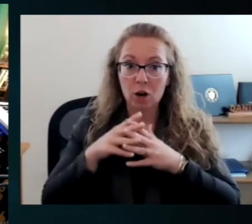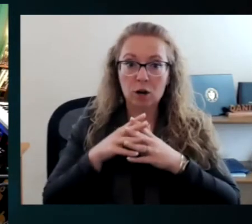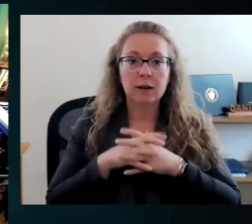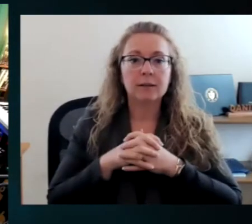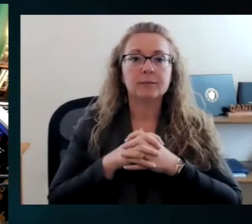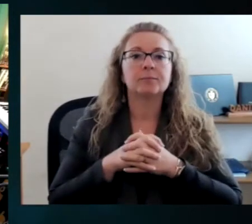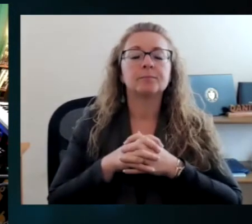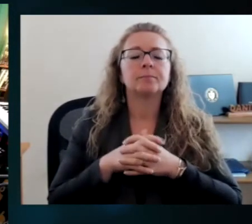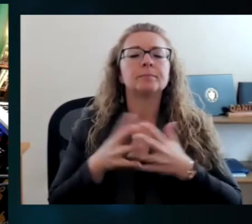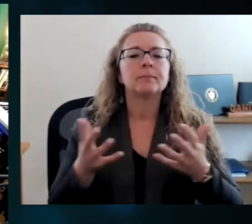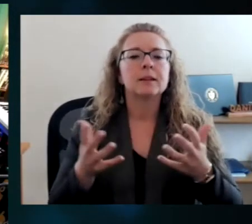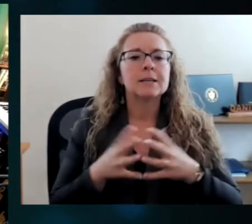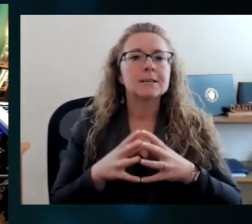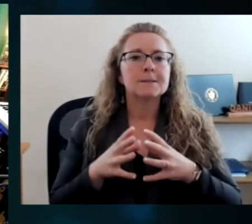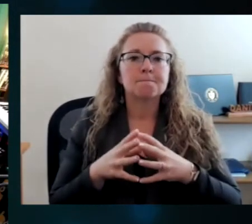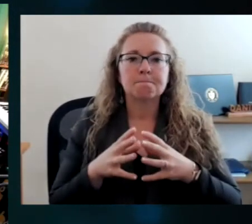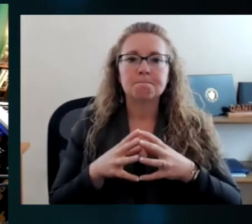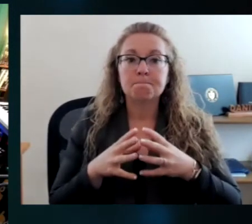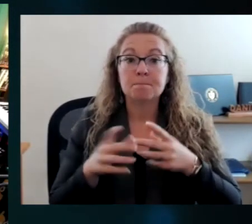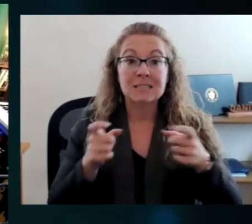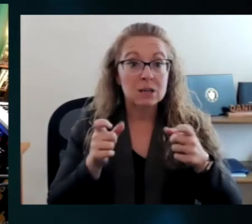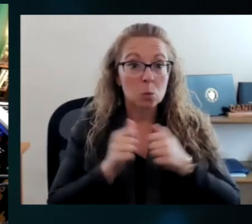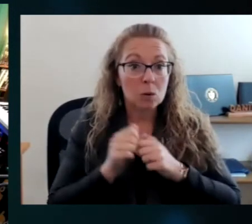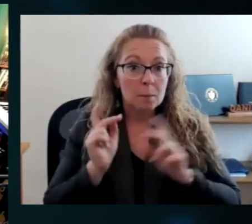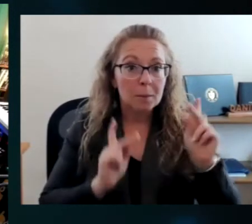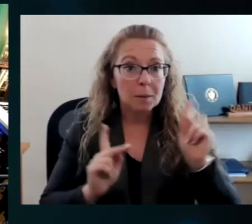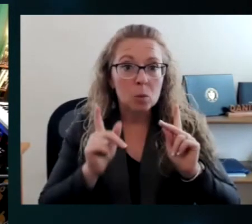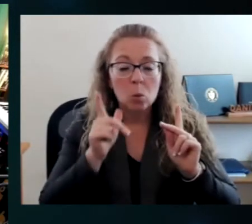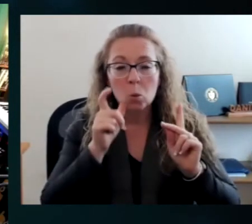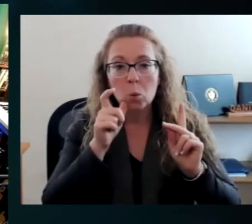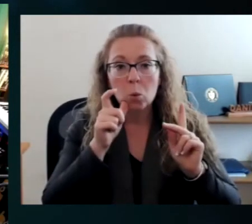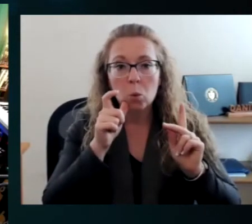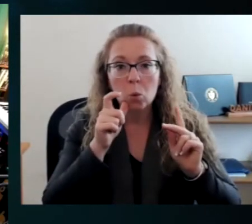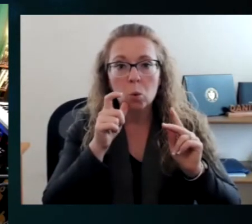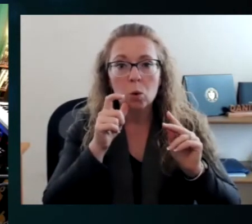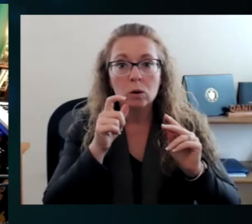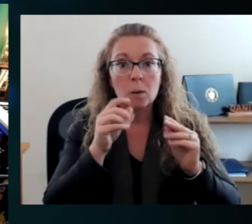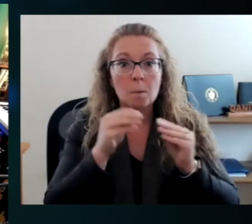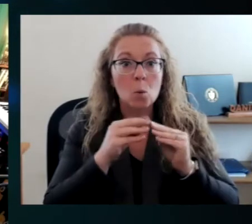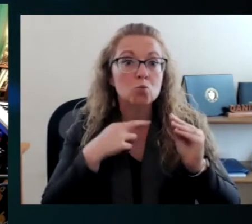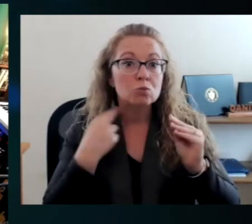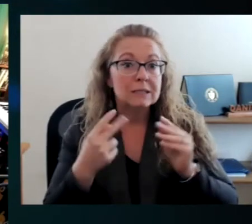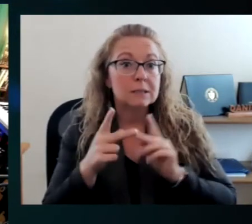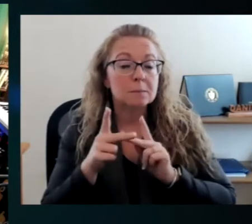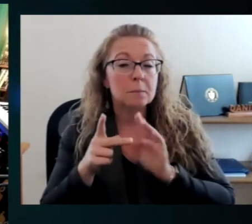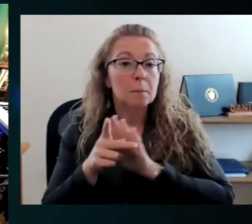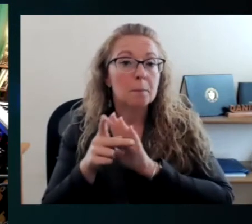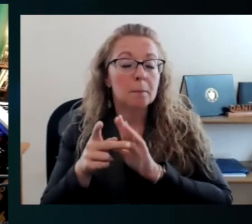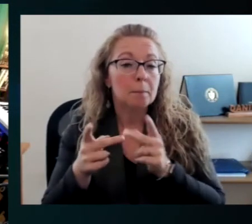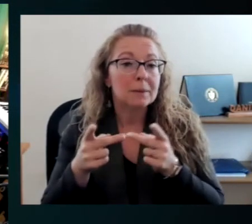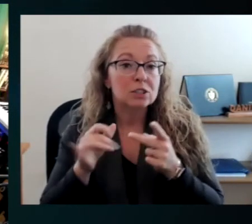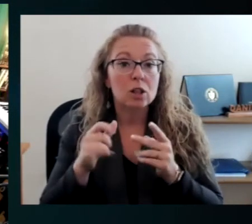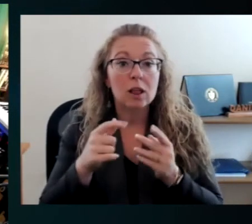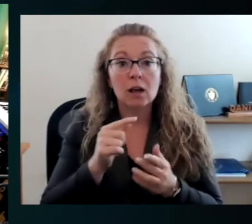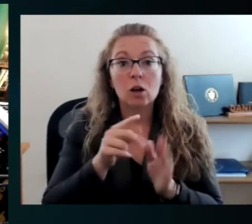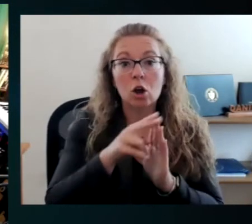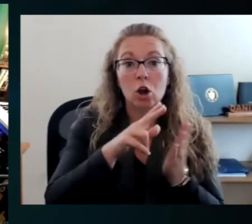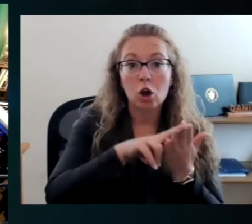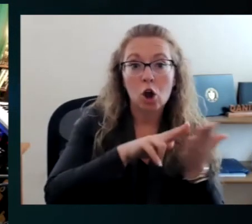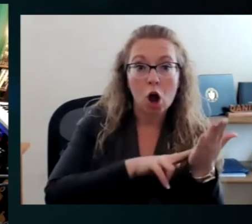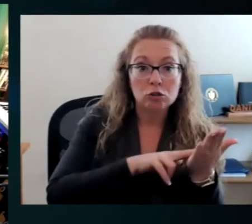Dealing with people who are in more precarious positions, such as contract labor, graduate students, postdoctoral